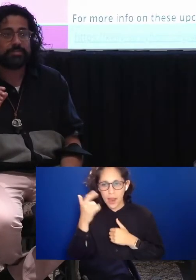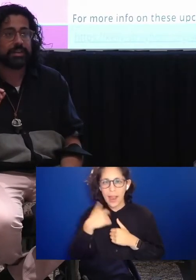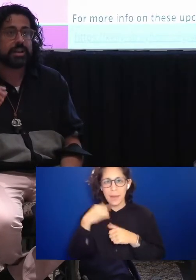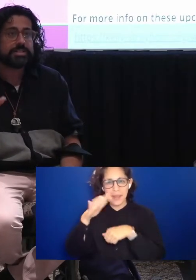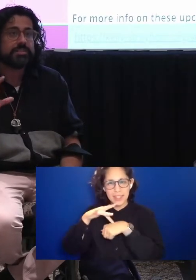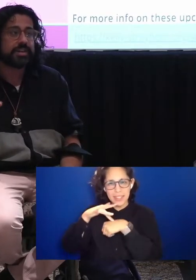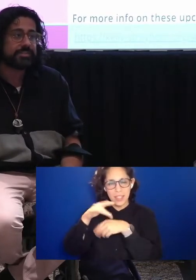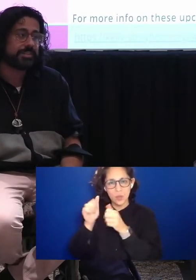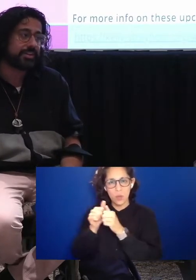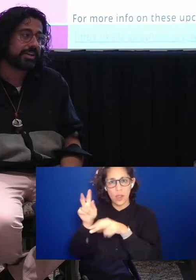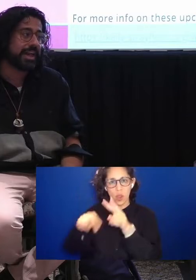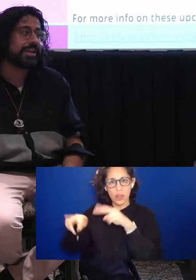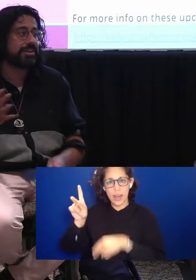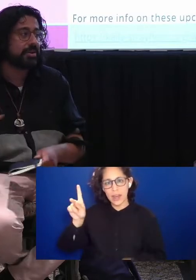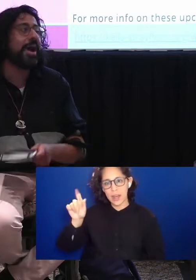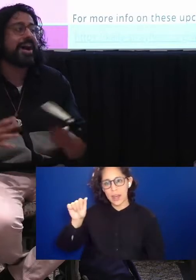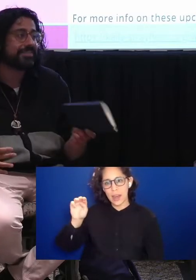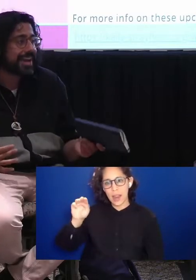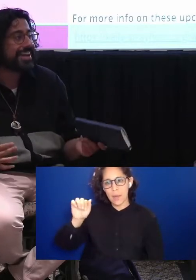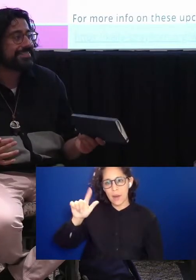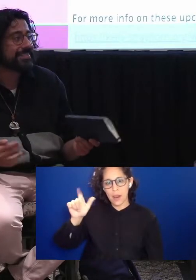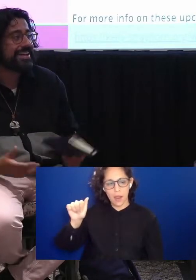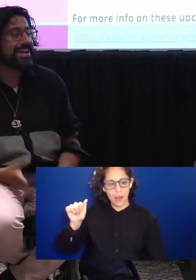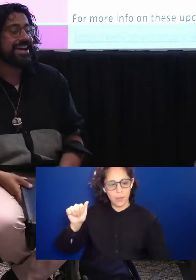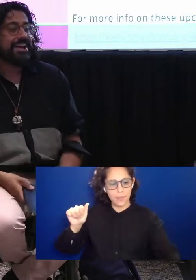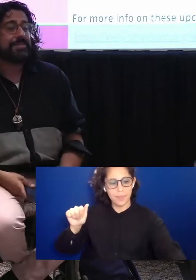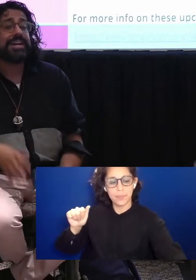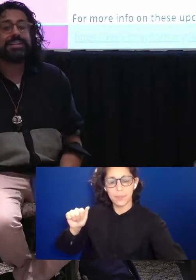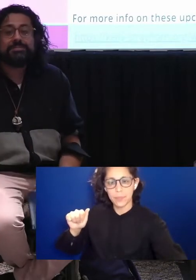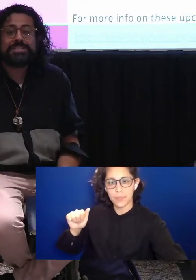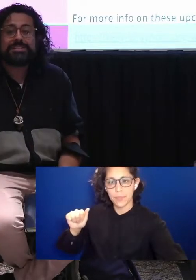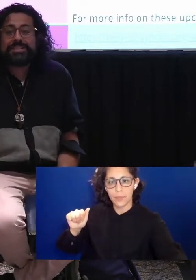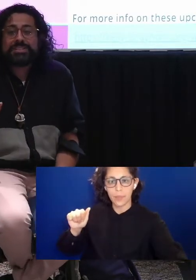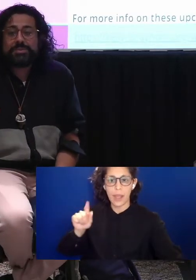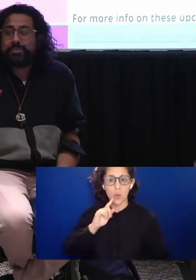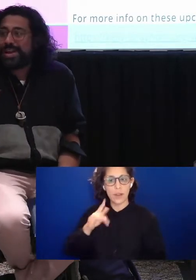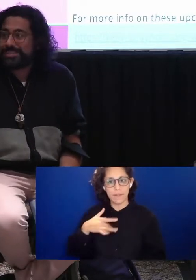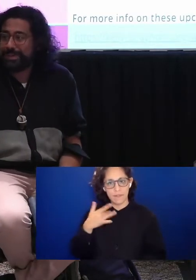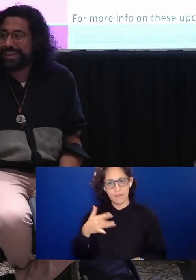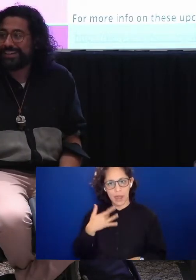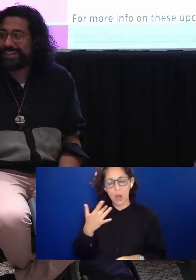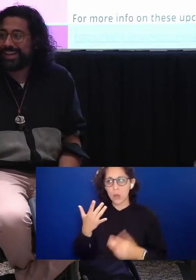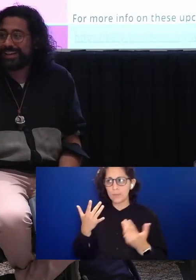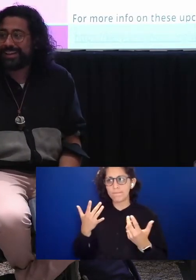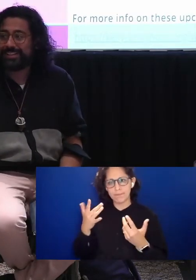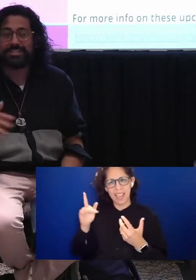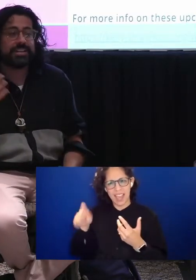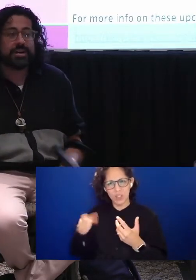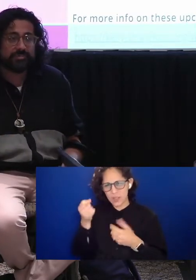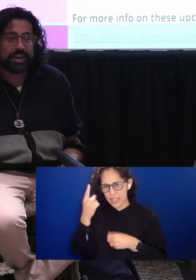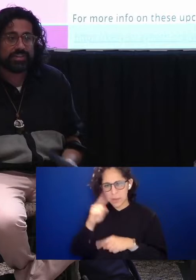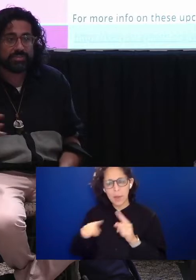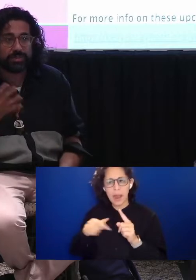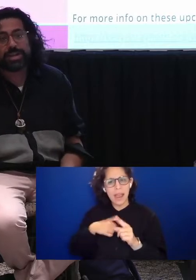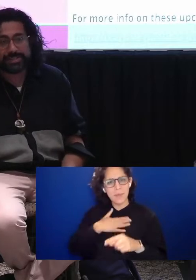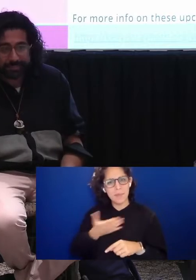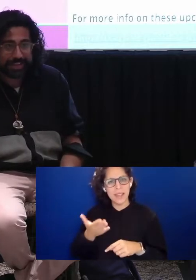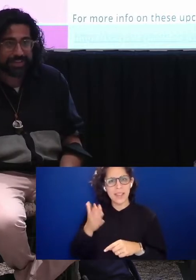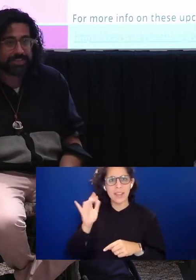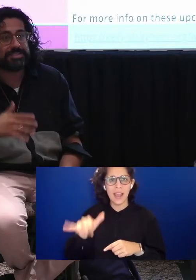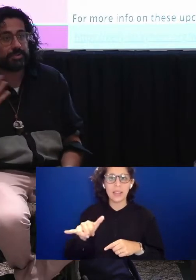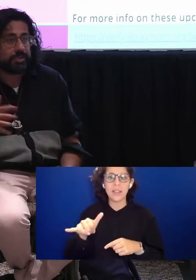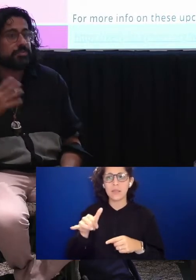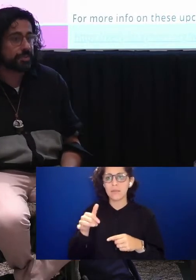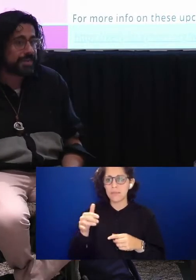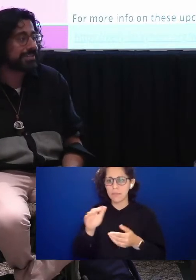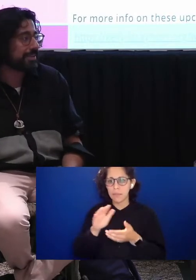used to kind of be like, Adil, you have to get grow out of that. But I can admit to you that that's what raised me. Like, the sitcom Friends raised